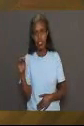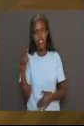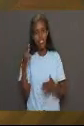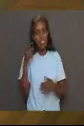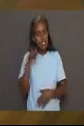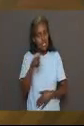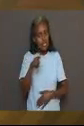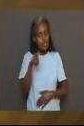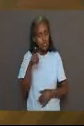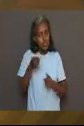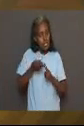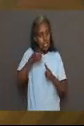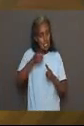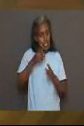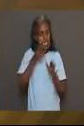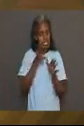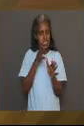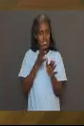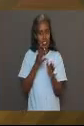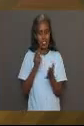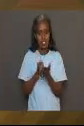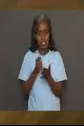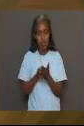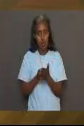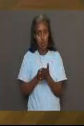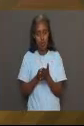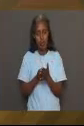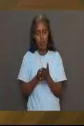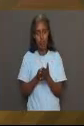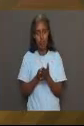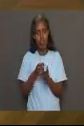you returned the coin to its rightful owner.